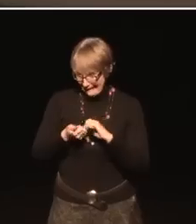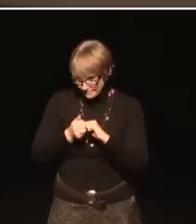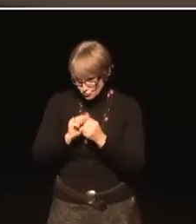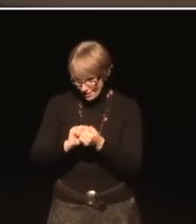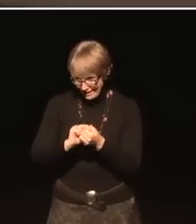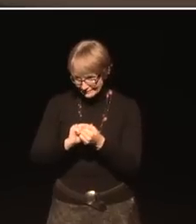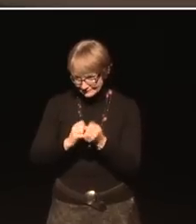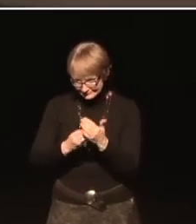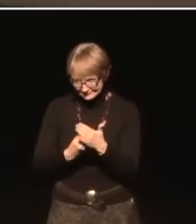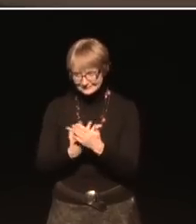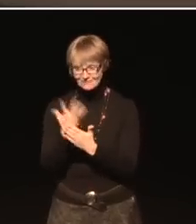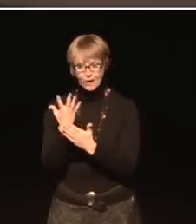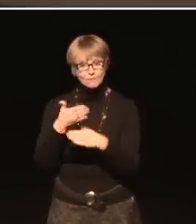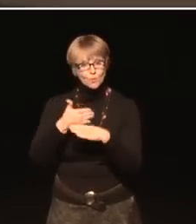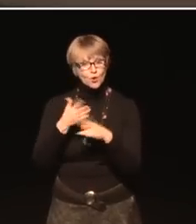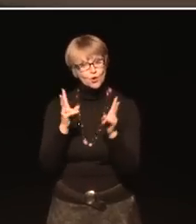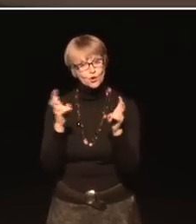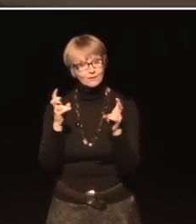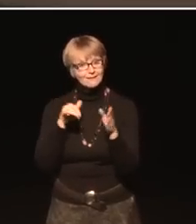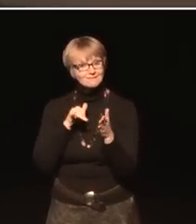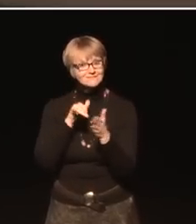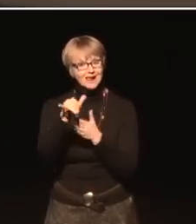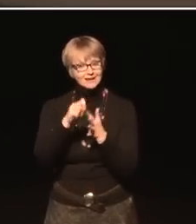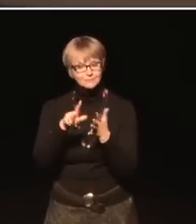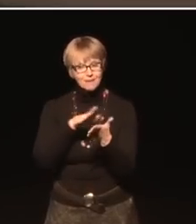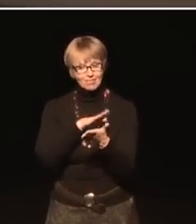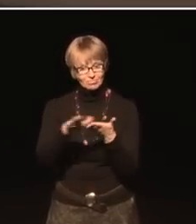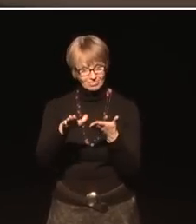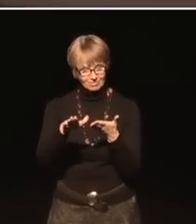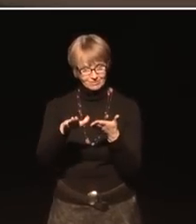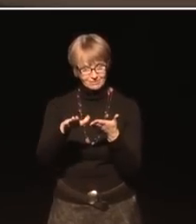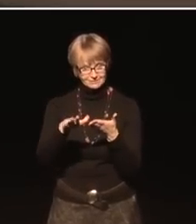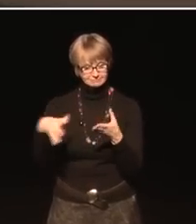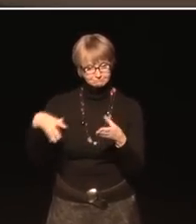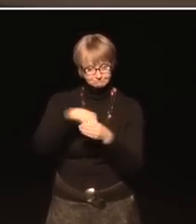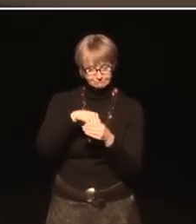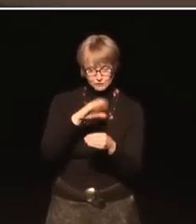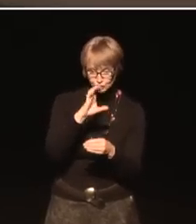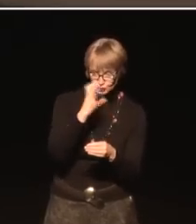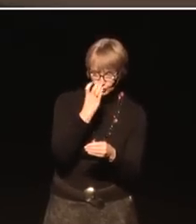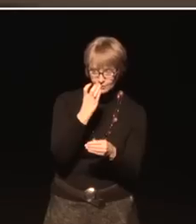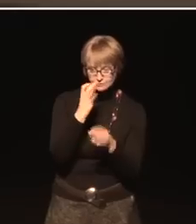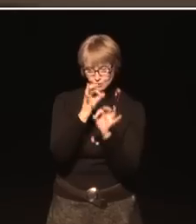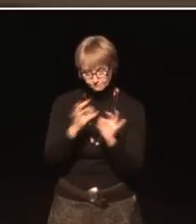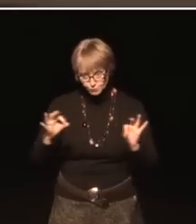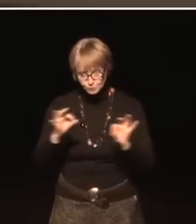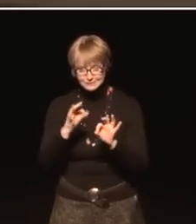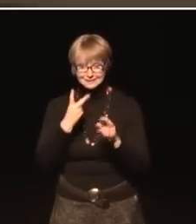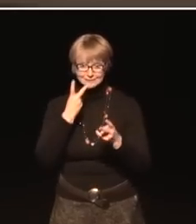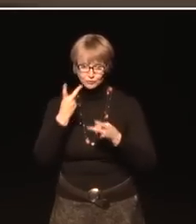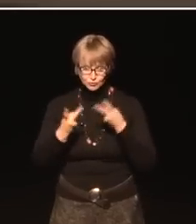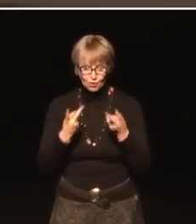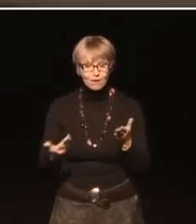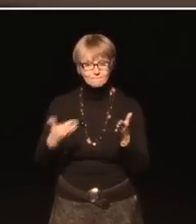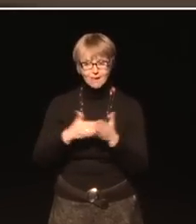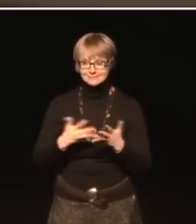piece of work called Flight Paths. And this explores circus, music, song, and live description, as